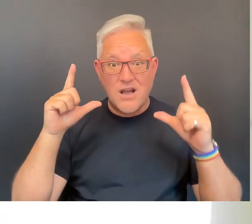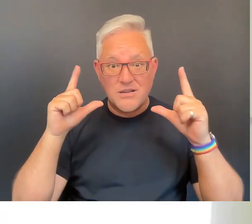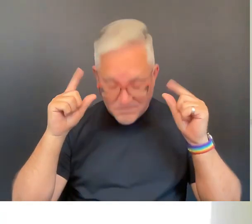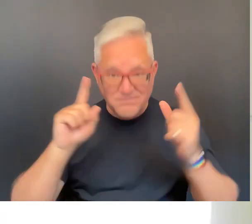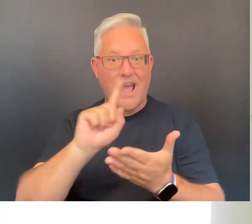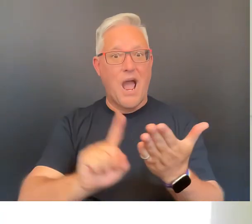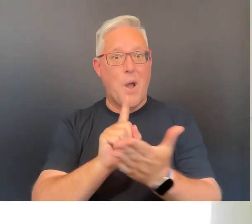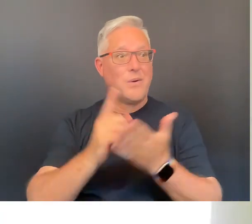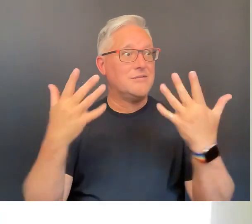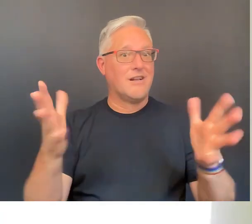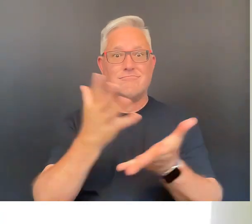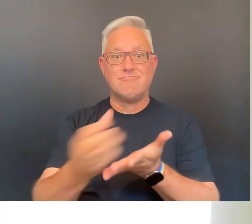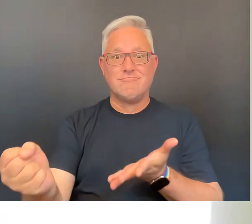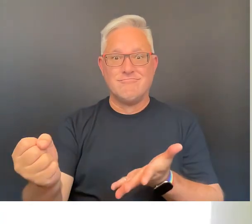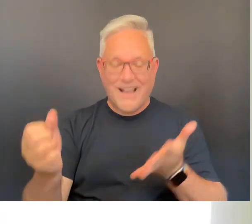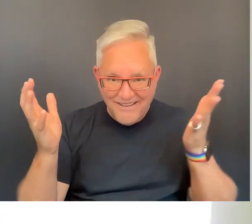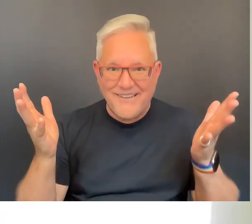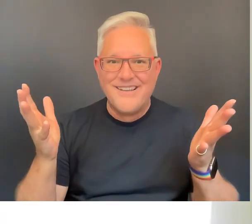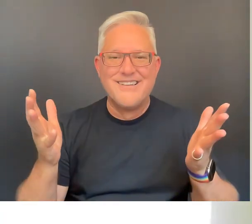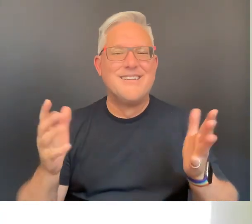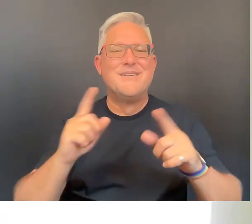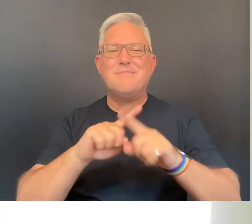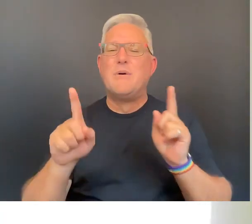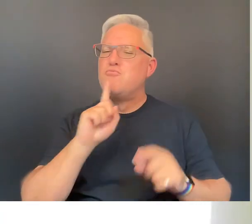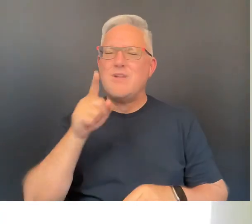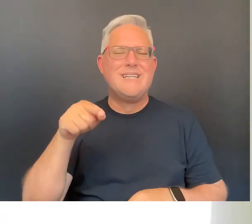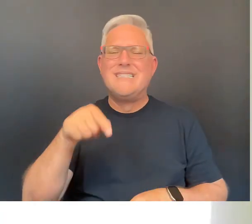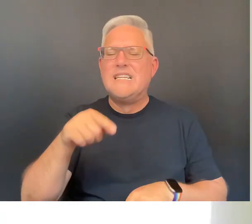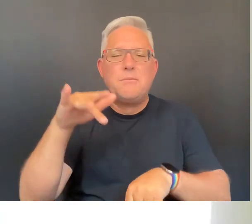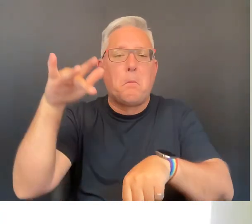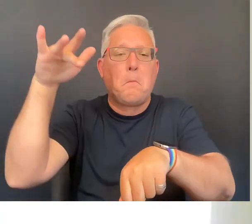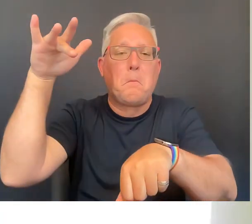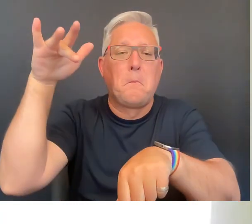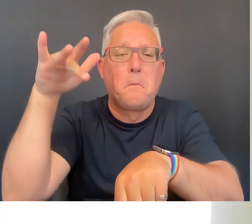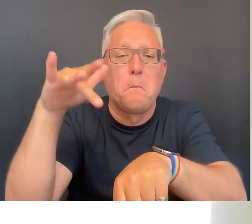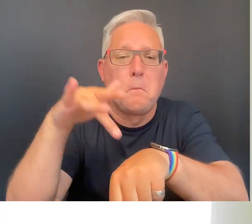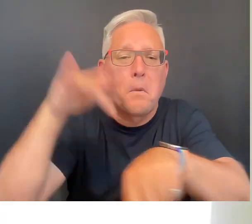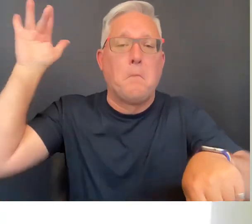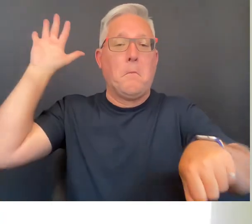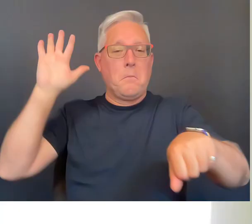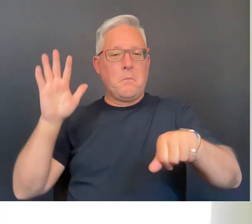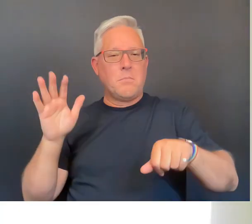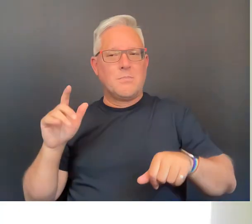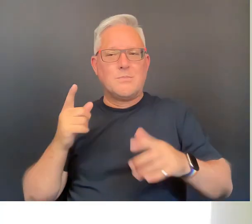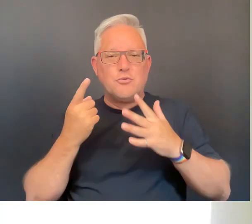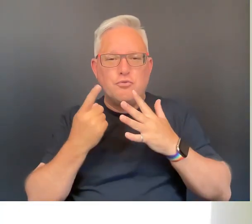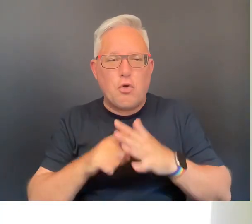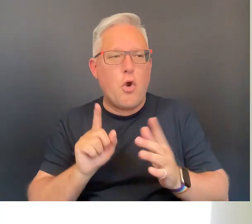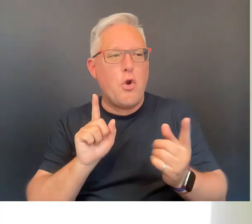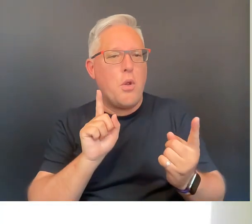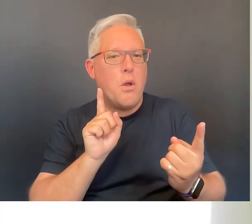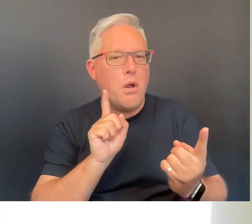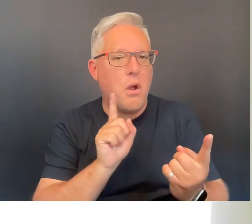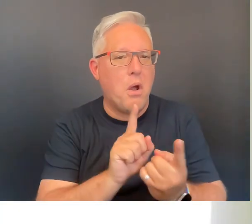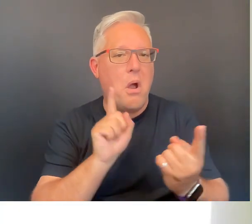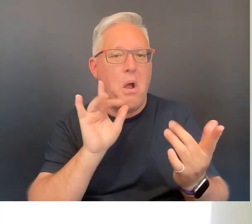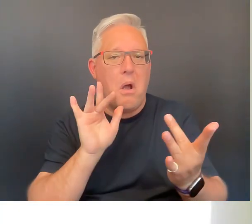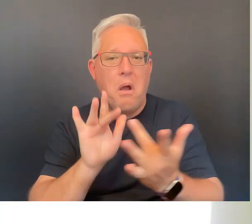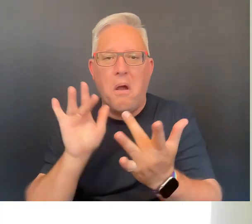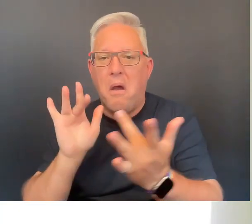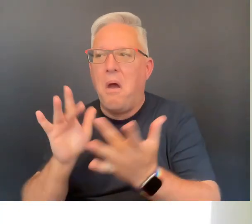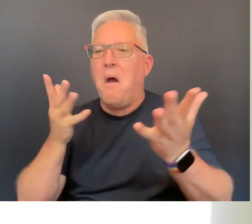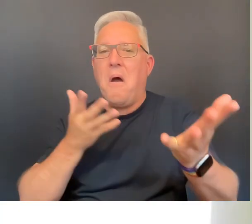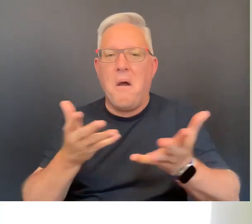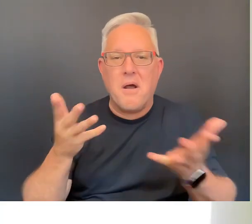by, but these are just like, just get your toes wet, start to connect with people. So I just want